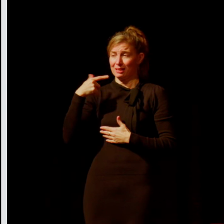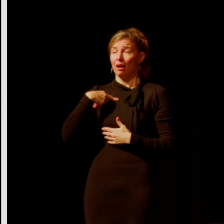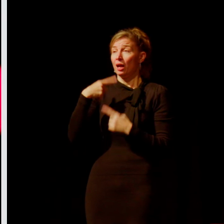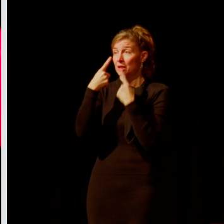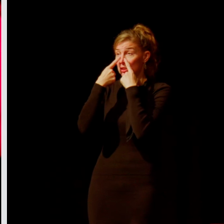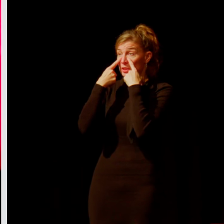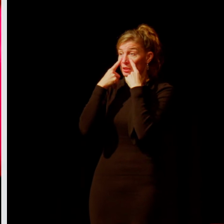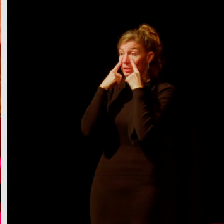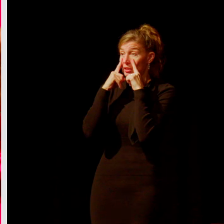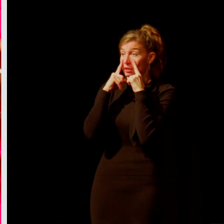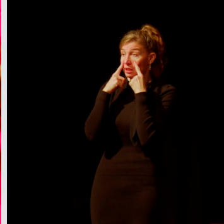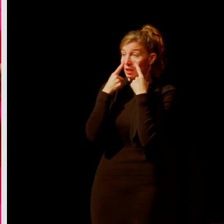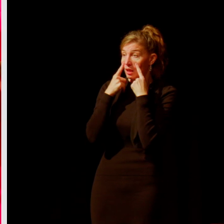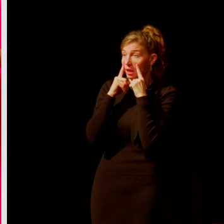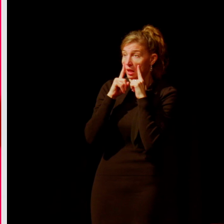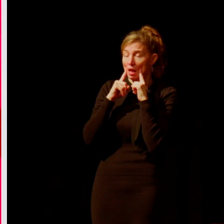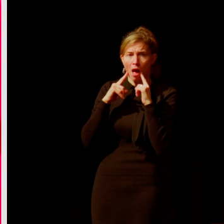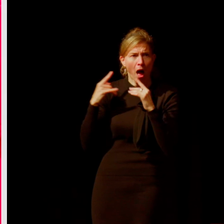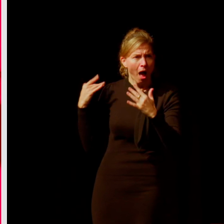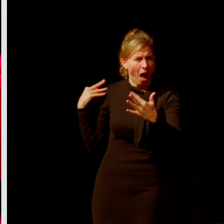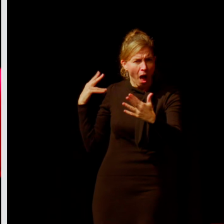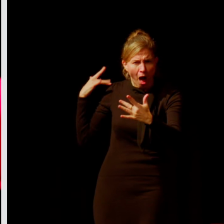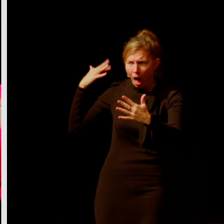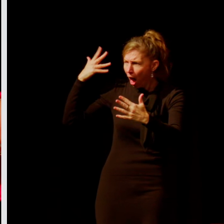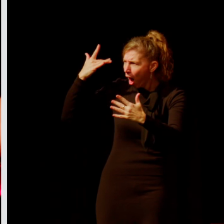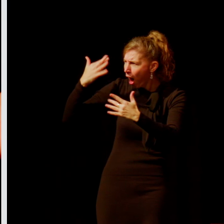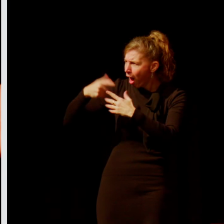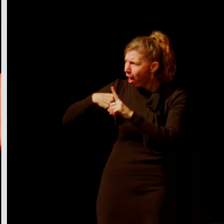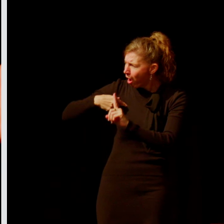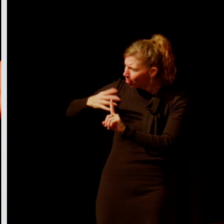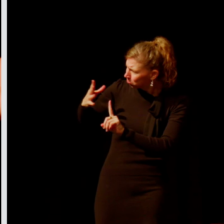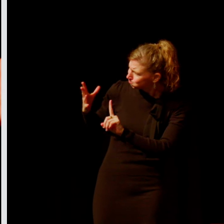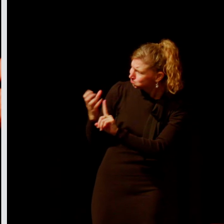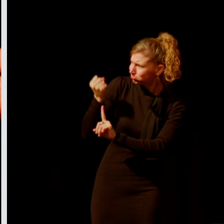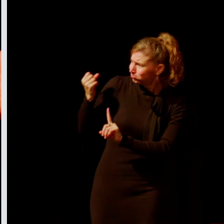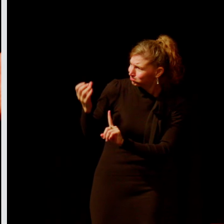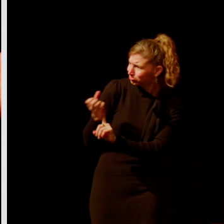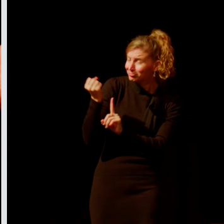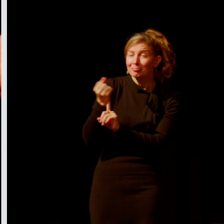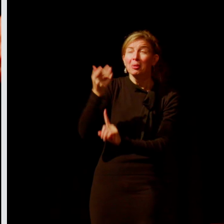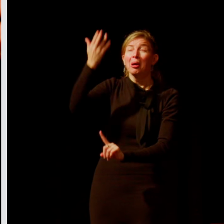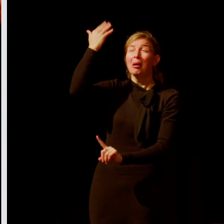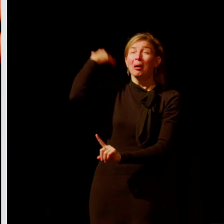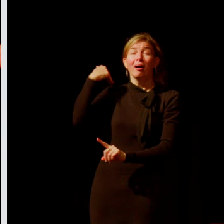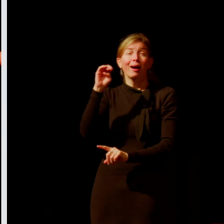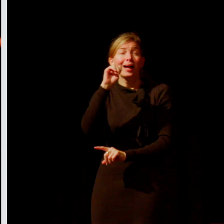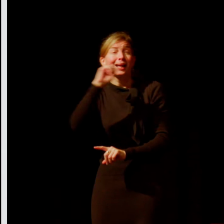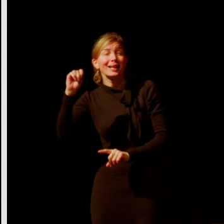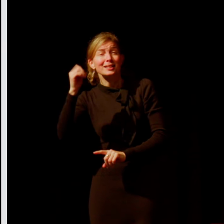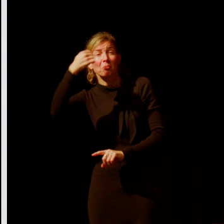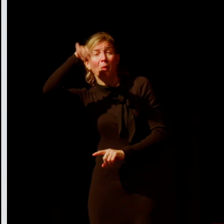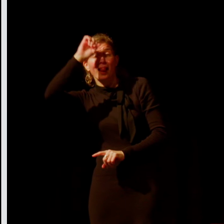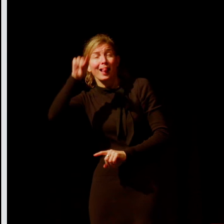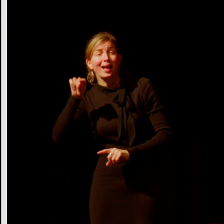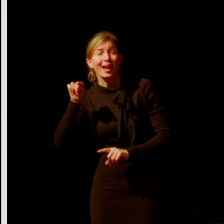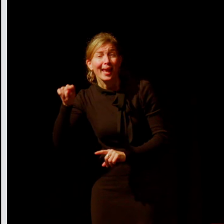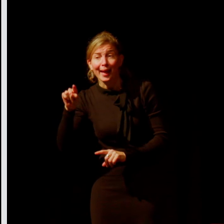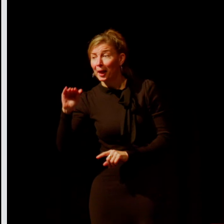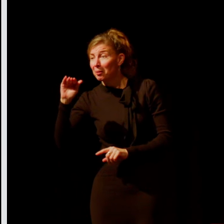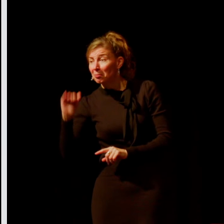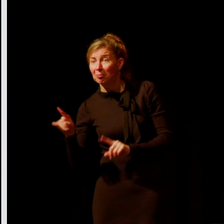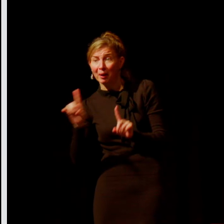I realize how far I've come. From the little girl in East Berlin to the woman who's made